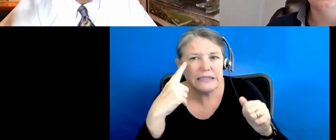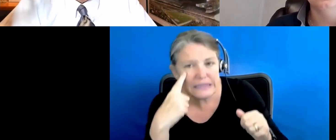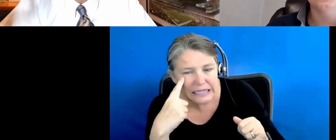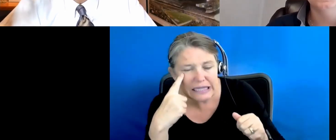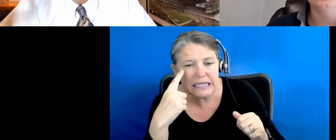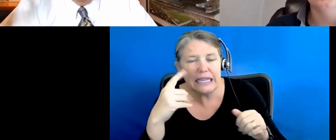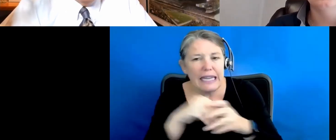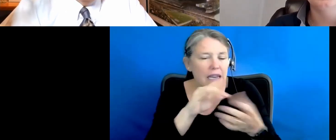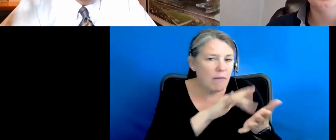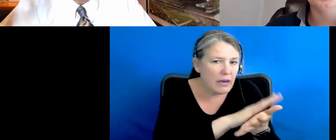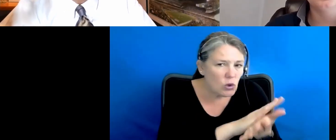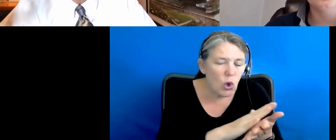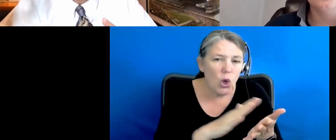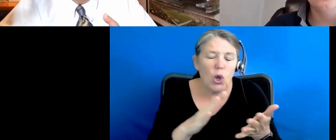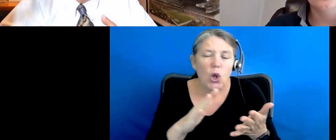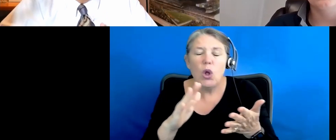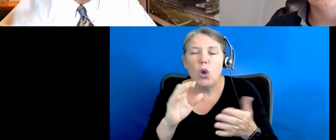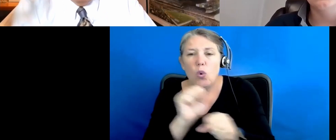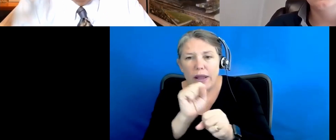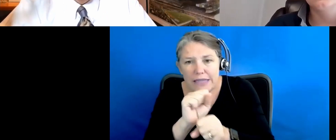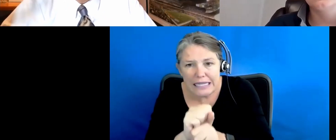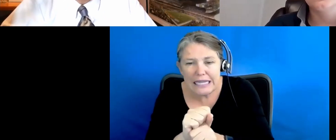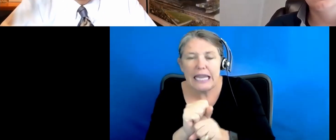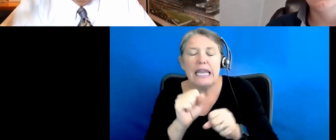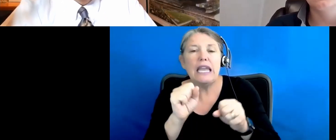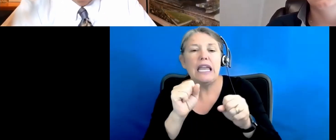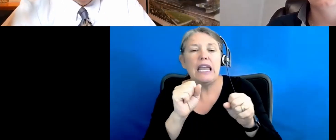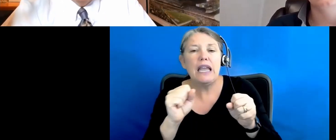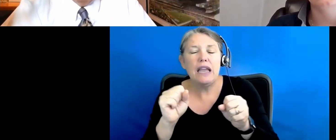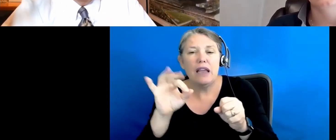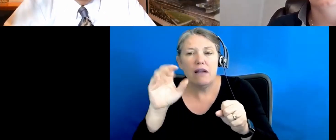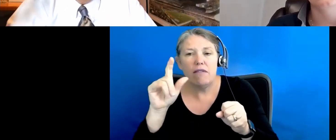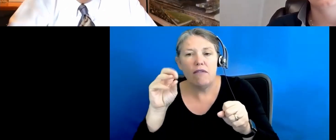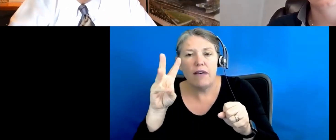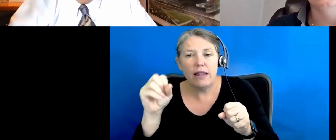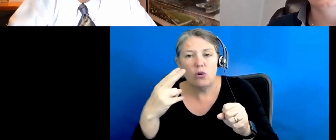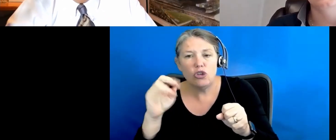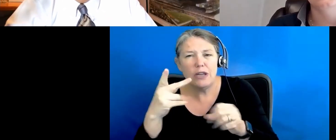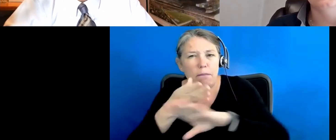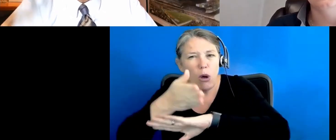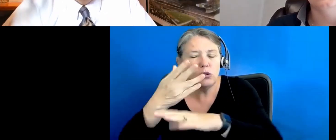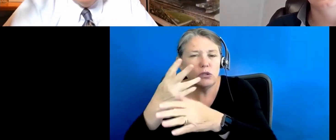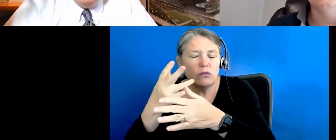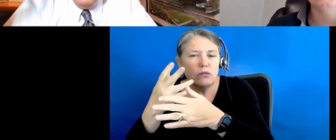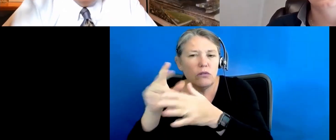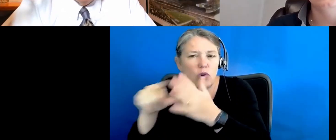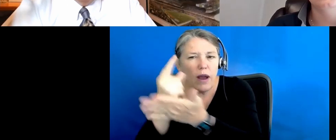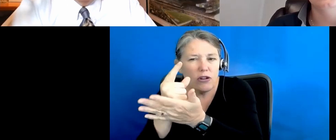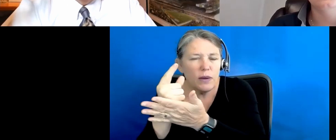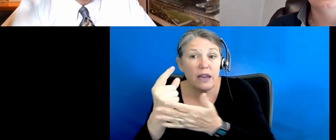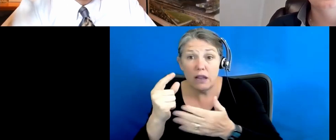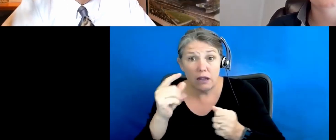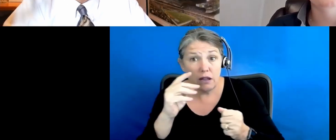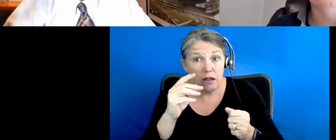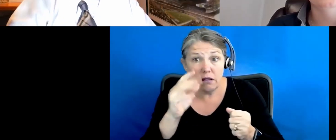in medical school, in their residency programs, or in any fellowship programs, the postgraduate work, ever having seen a patient